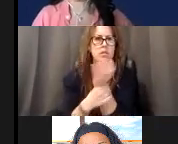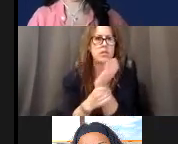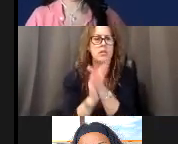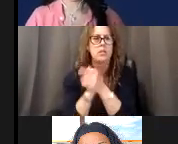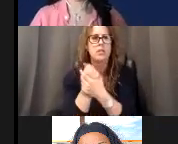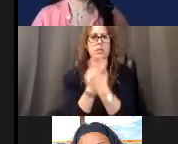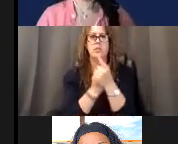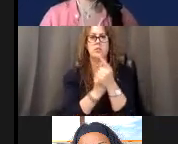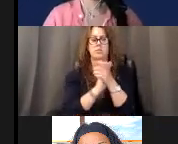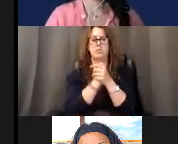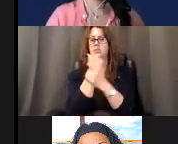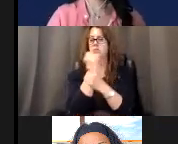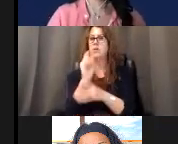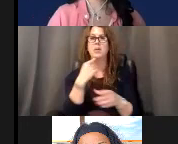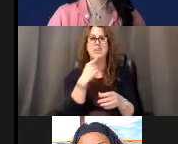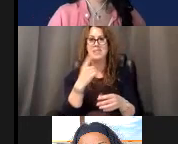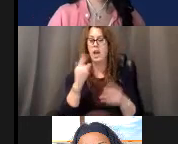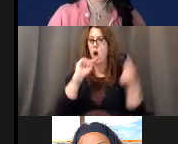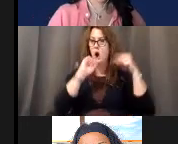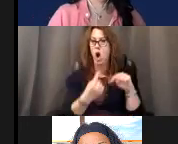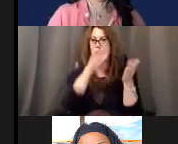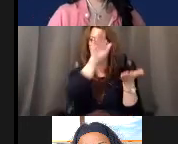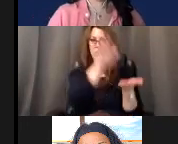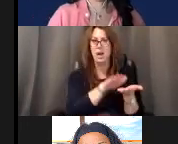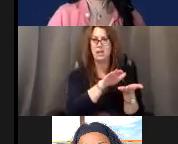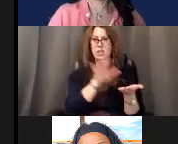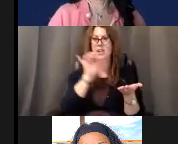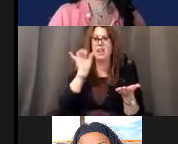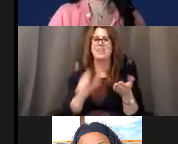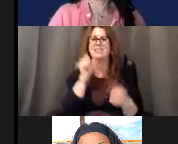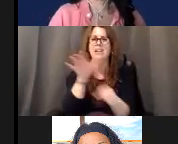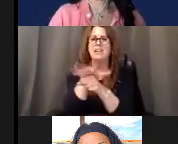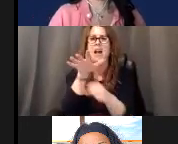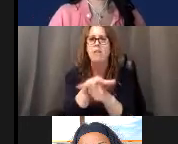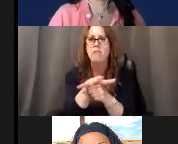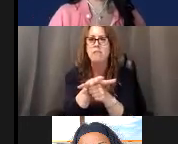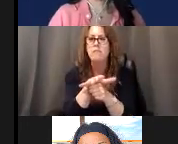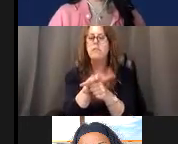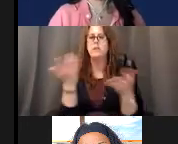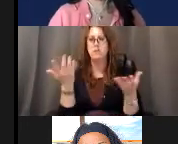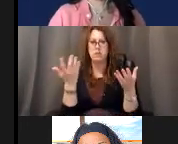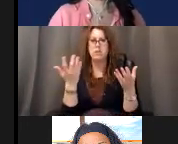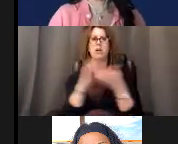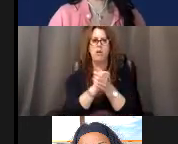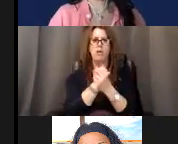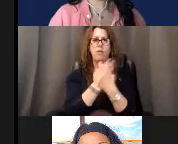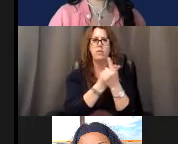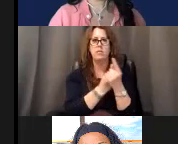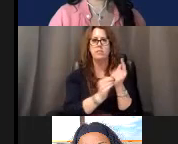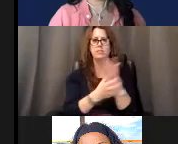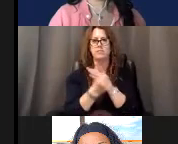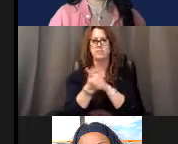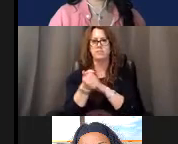say is that for us, it's insufficient. Like we have to get to this next level, right? And so and have that work be anchored